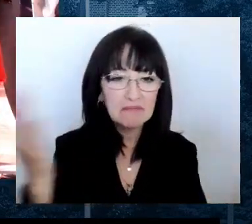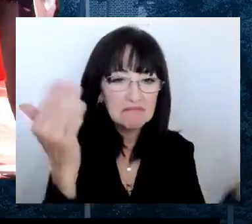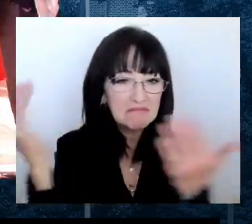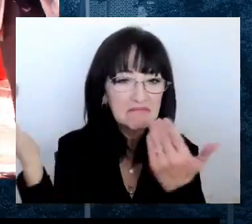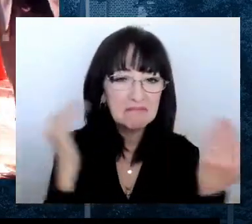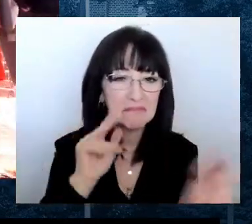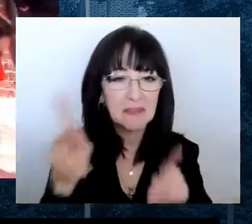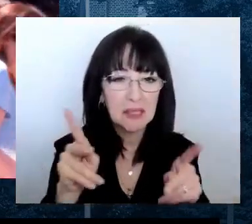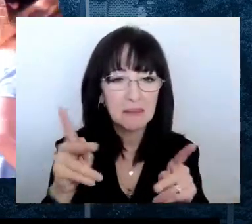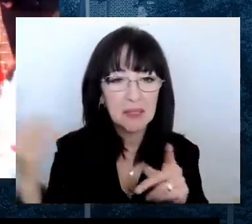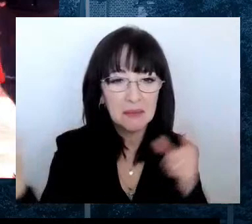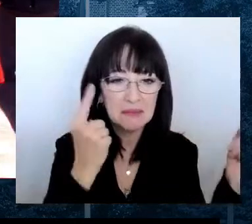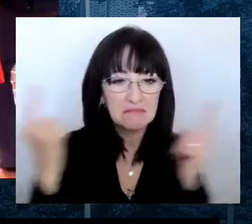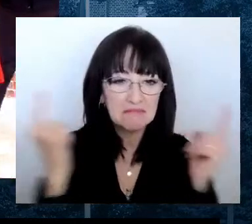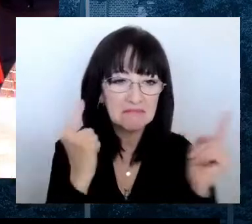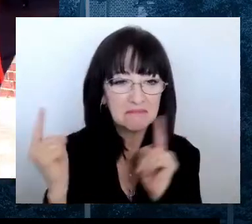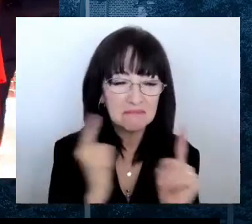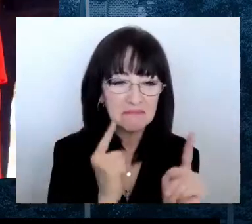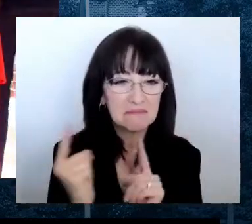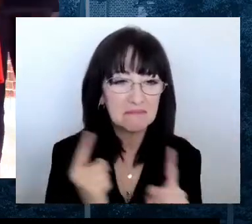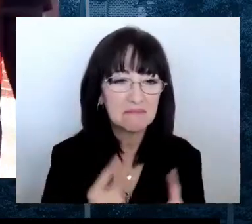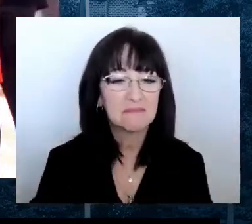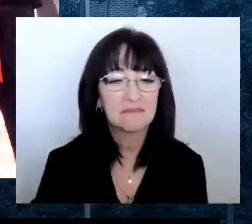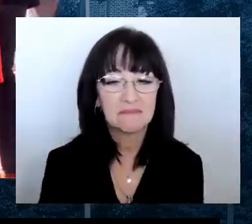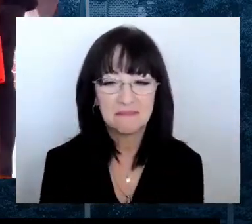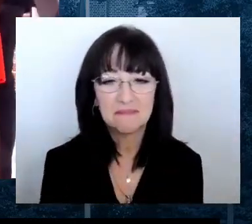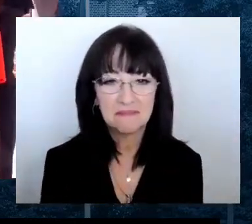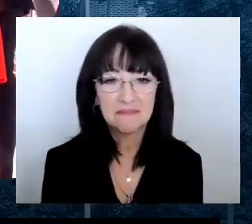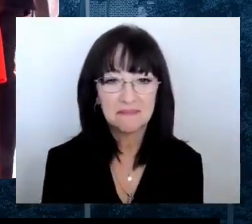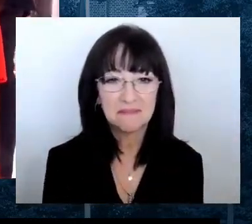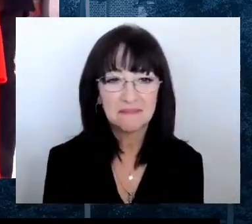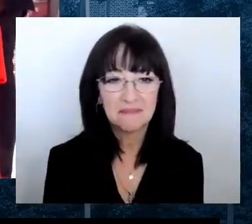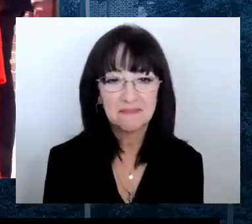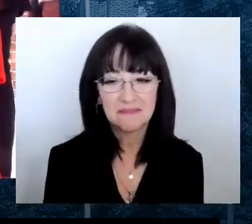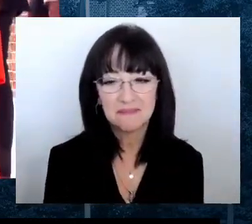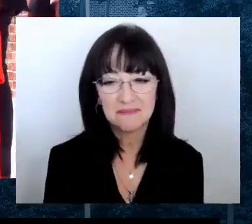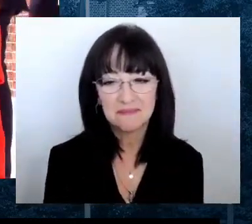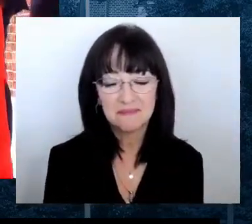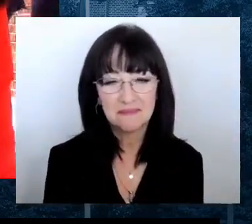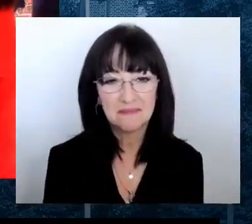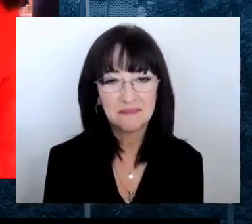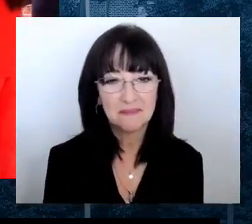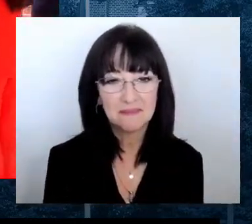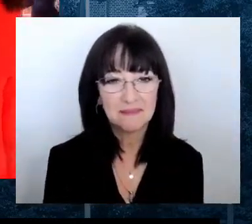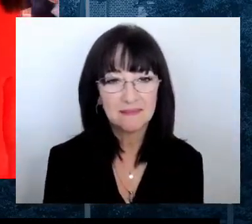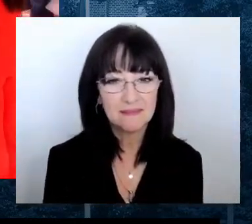got one. I got my card. All right, I'm good. I'm gonna put this on.